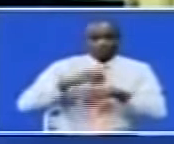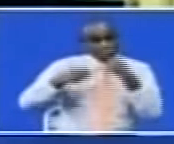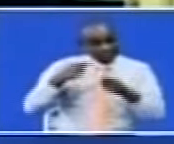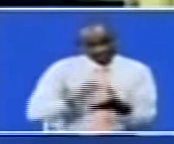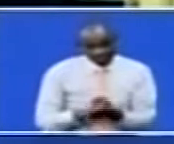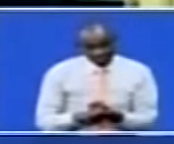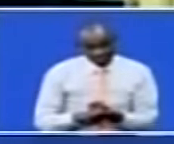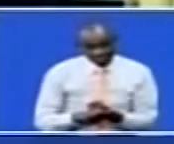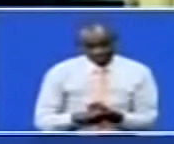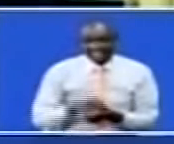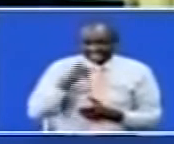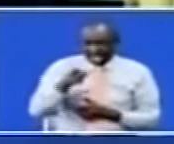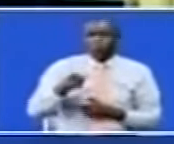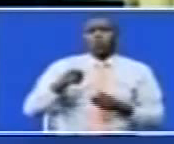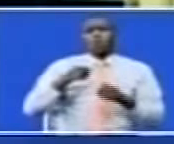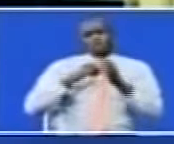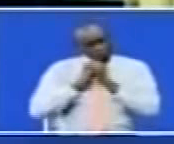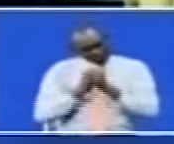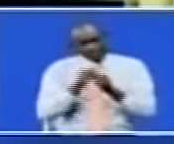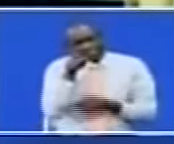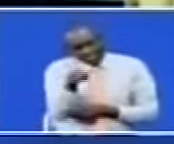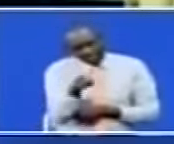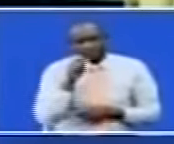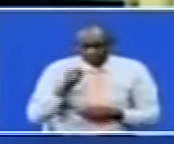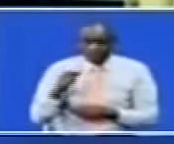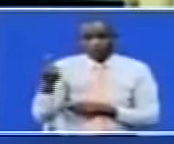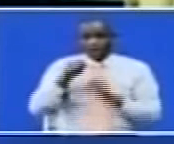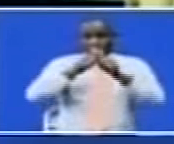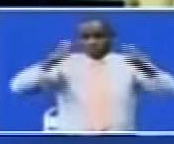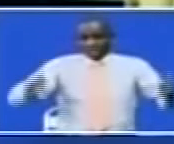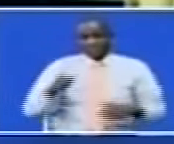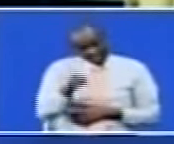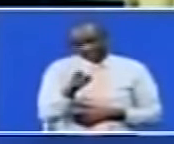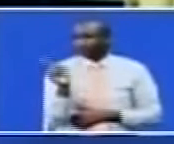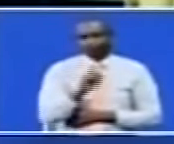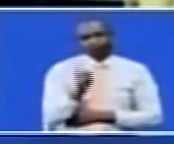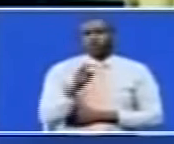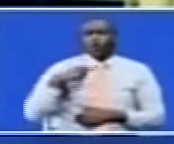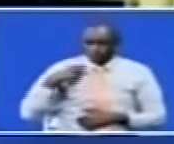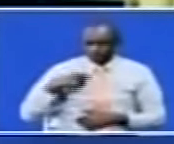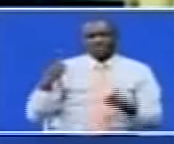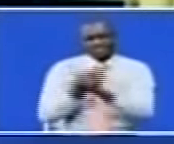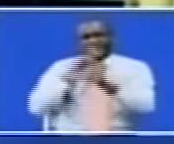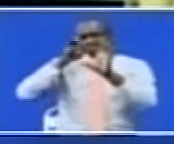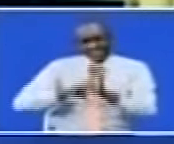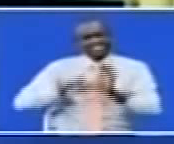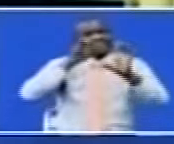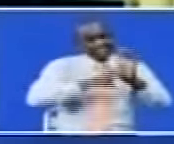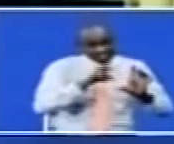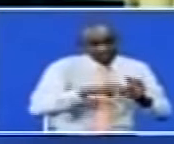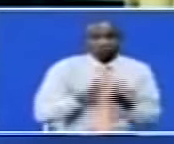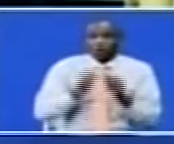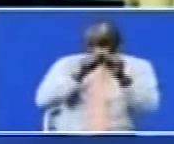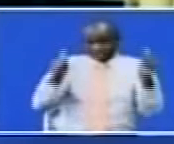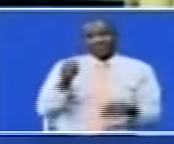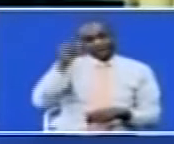that the place of the Mass is not only the podium, but there is very necessary furniture, and that is the